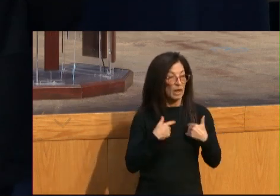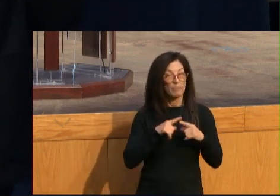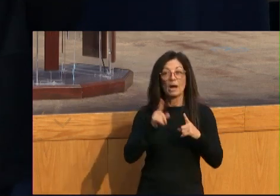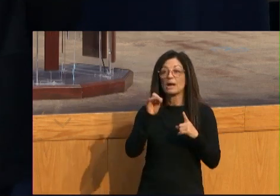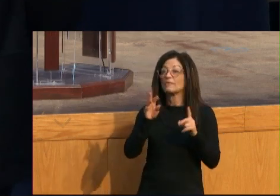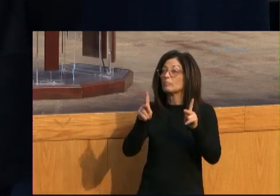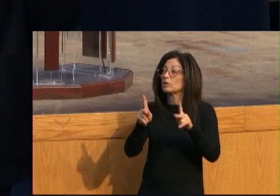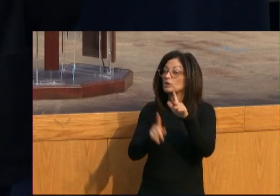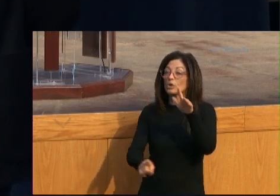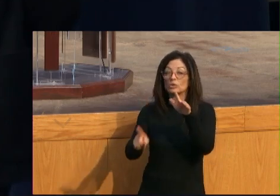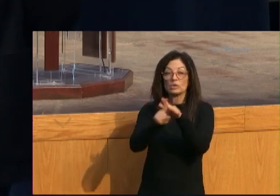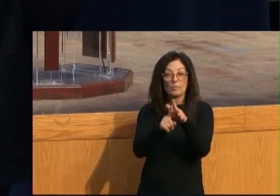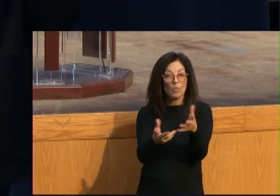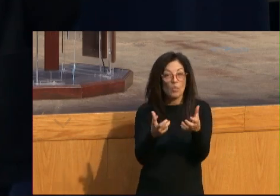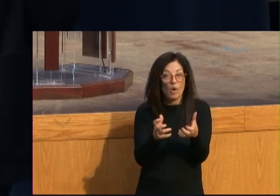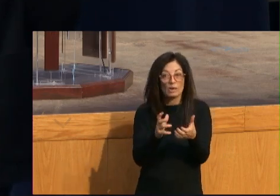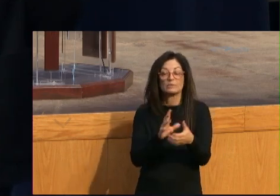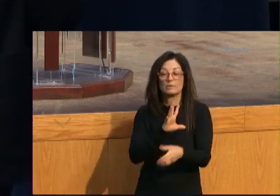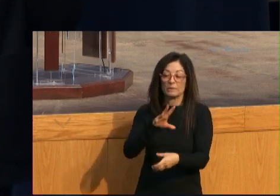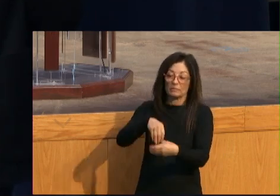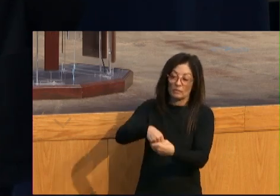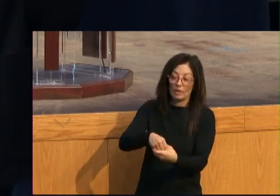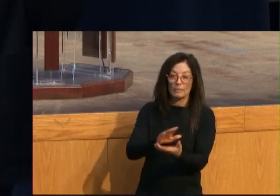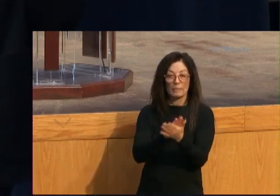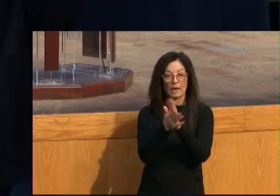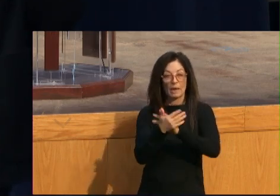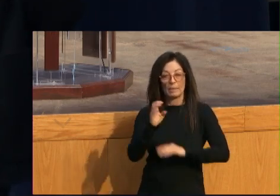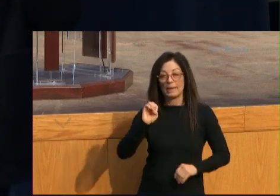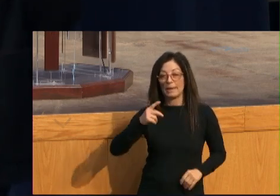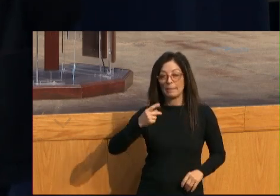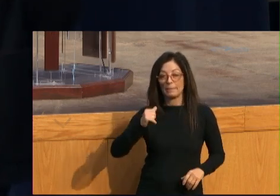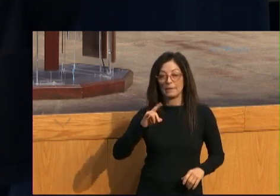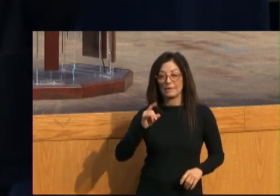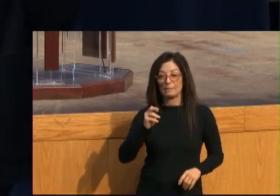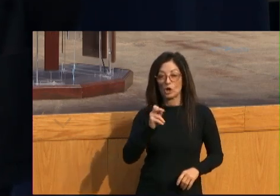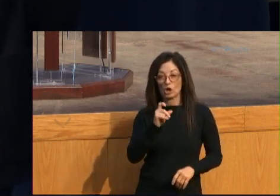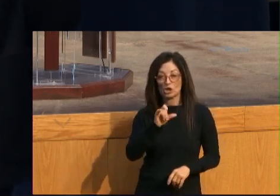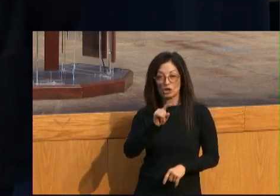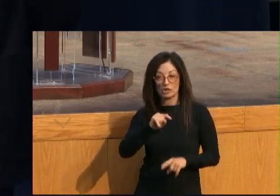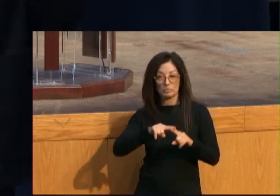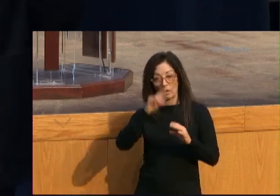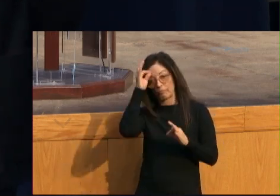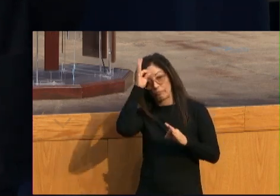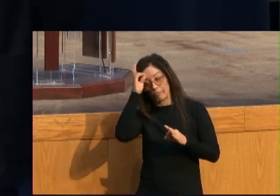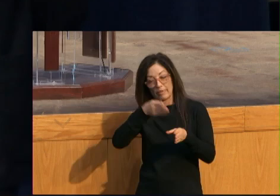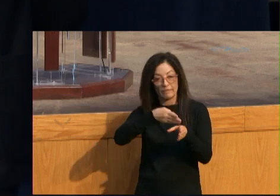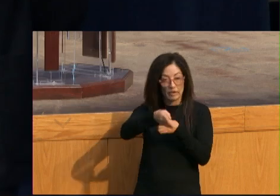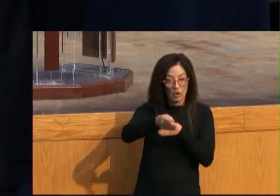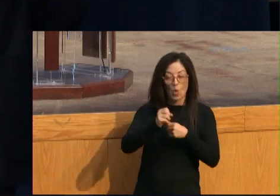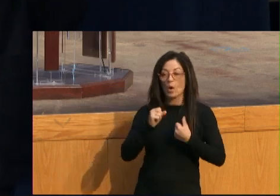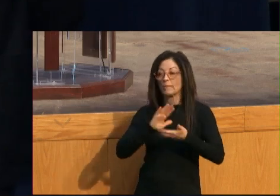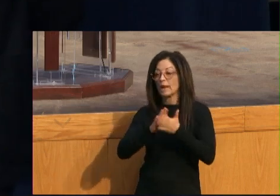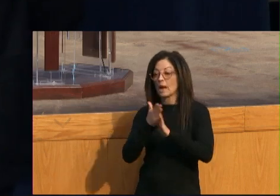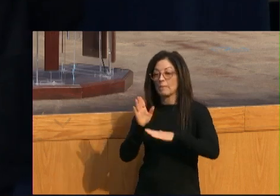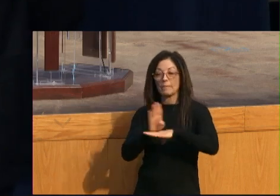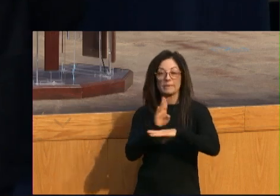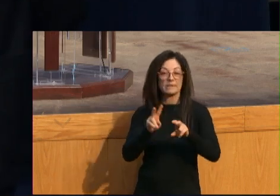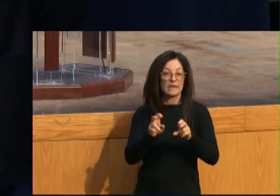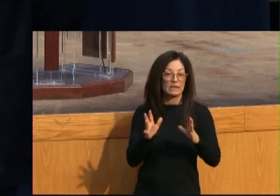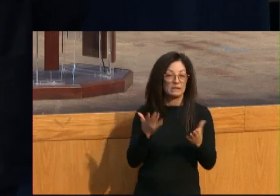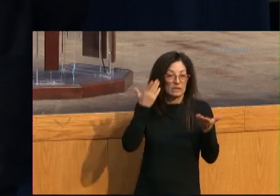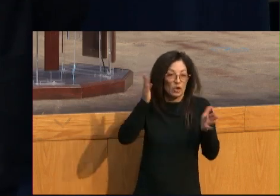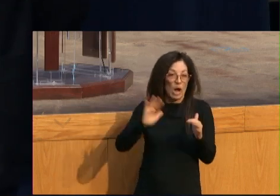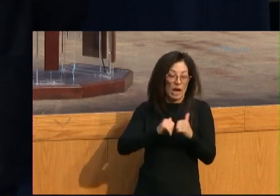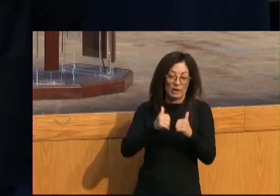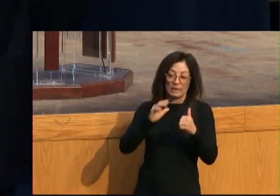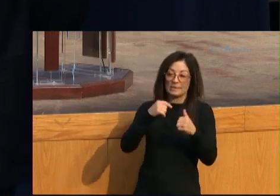shows up and wants to be an epidemiologist and doesn't know epidemiology, or wants to be a business intelligence analyst and doesn't know how to tell a story with data, it